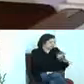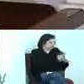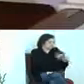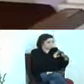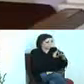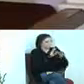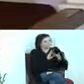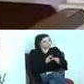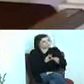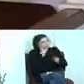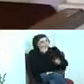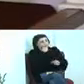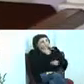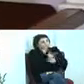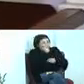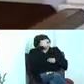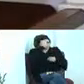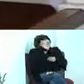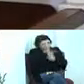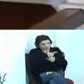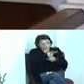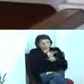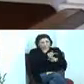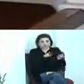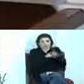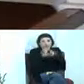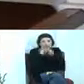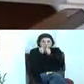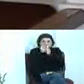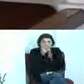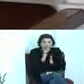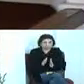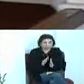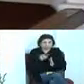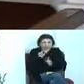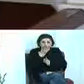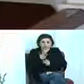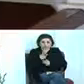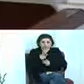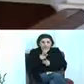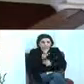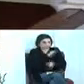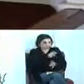brothers. As followers of Christ,